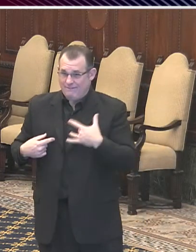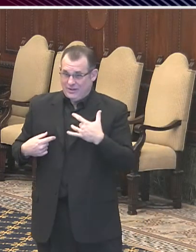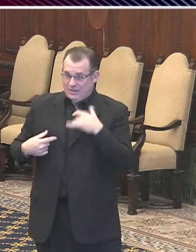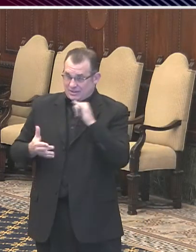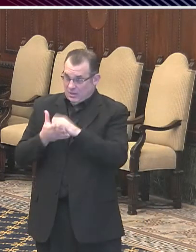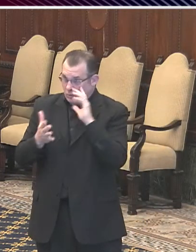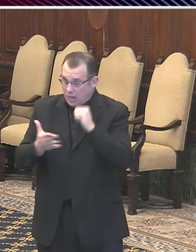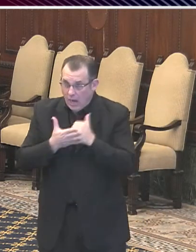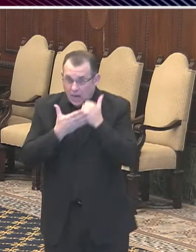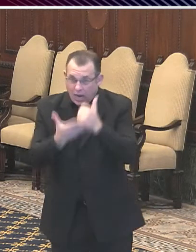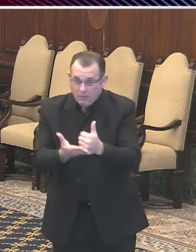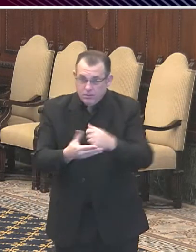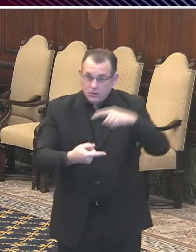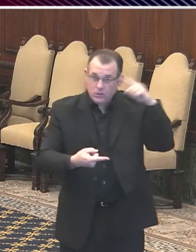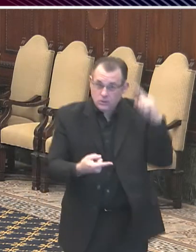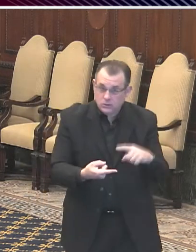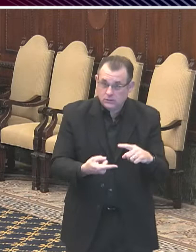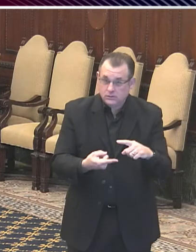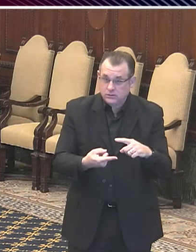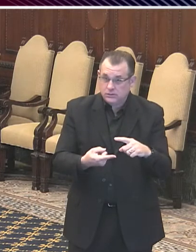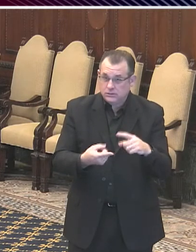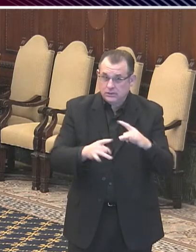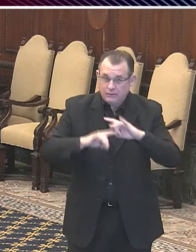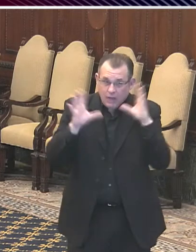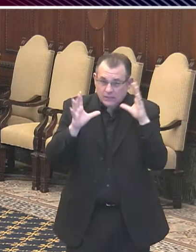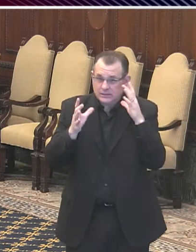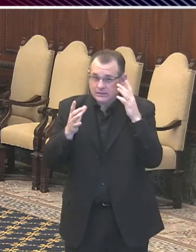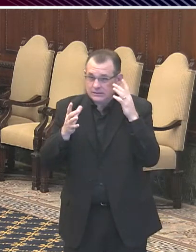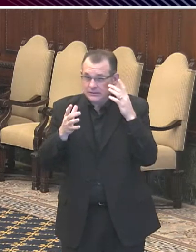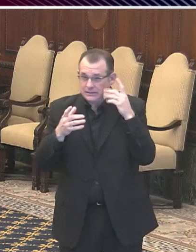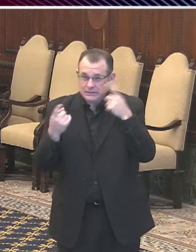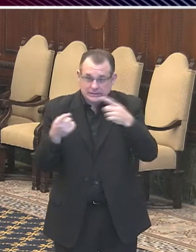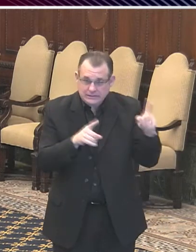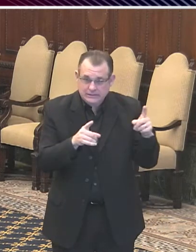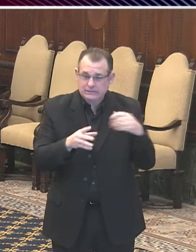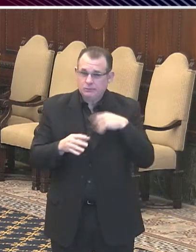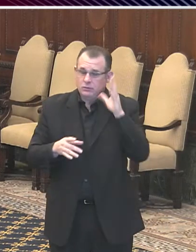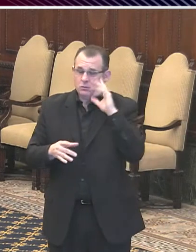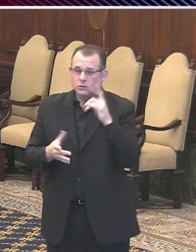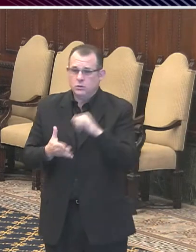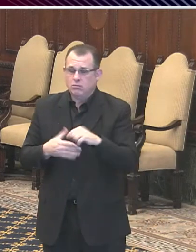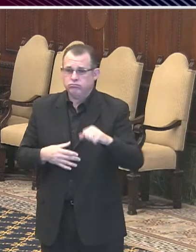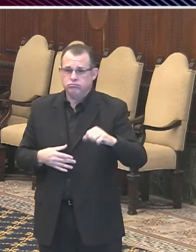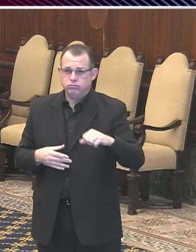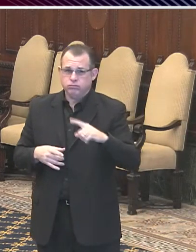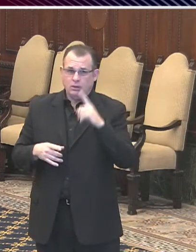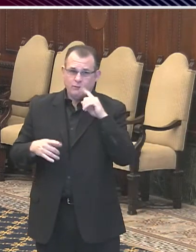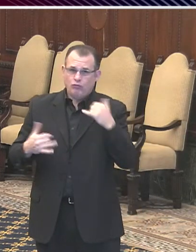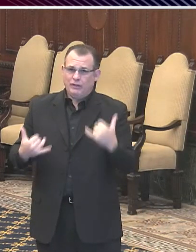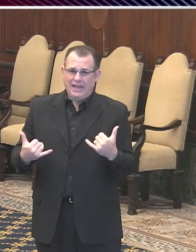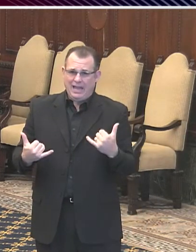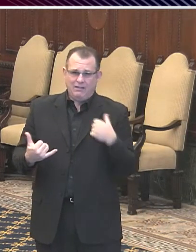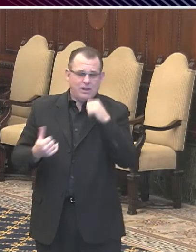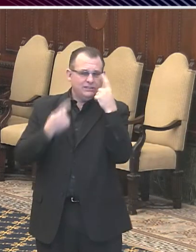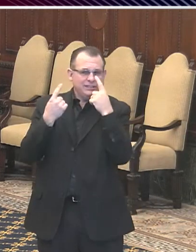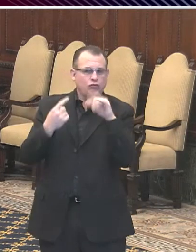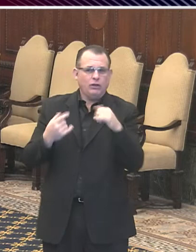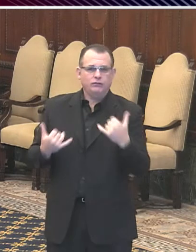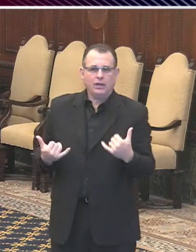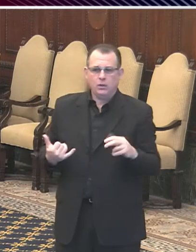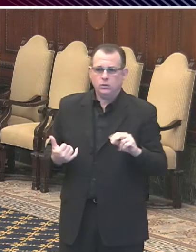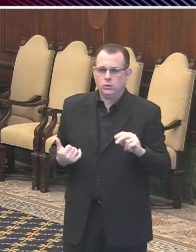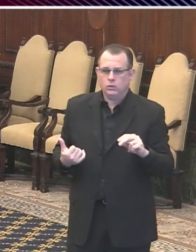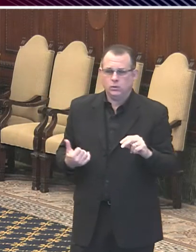helpful to tamp down crime, we certainly would. But it's not being considered right now.